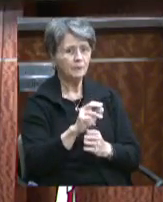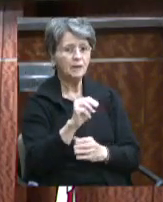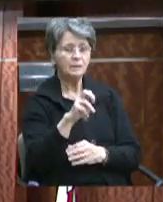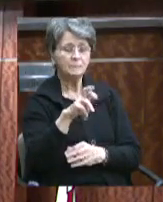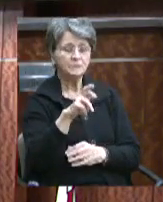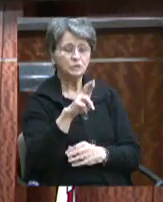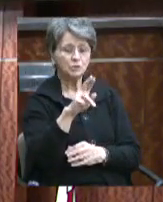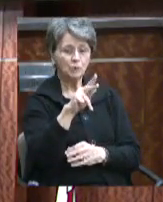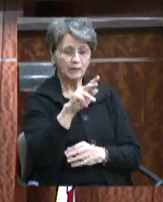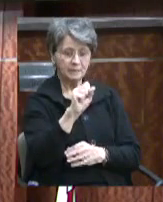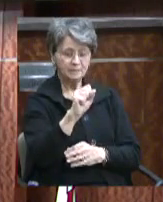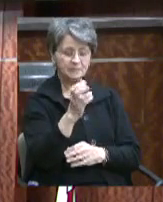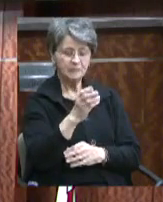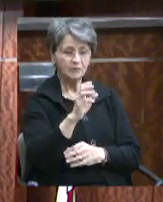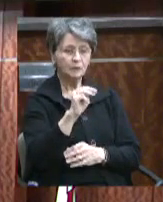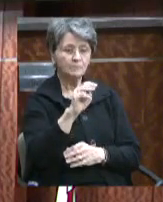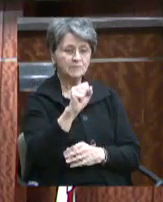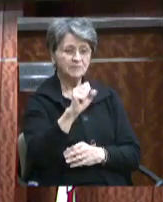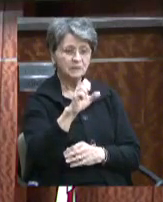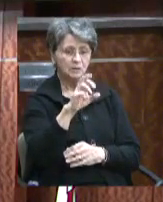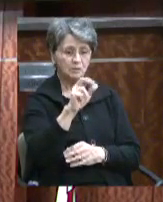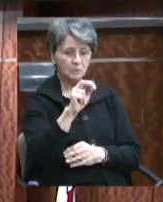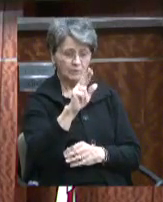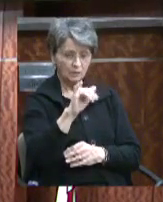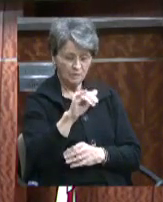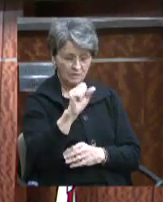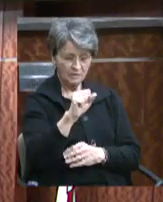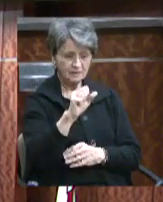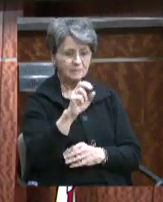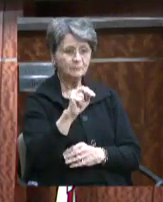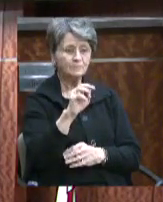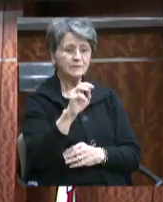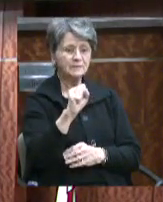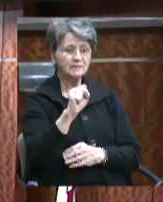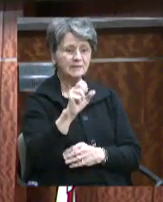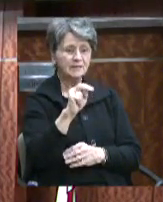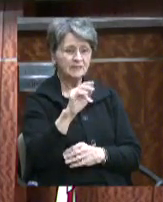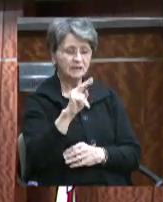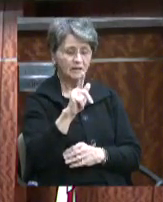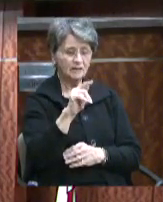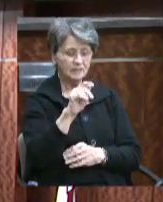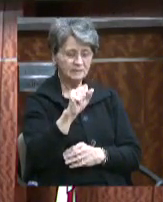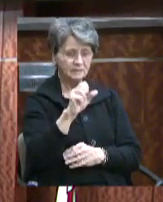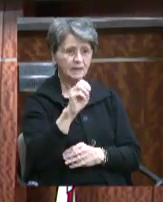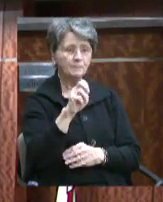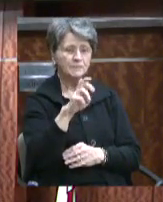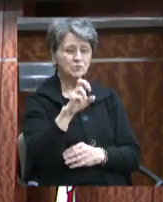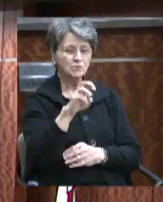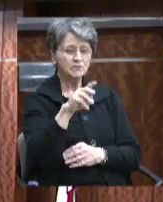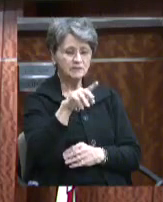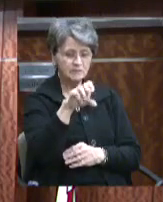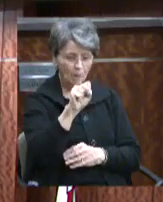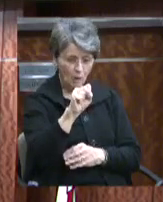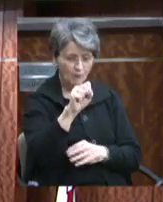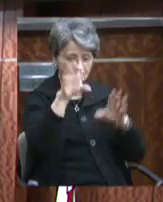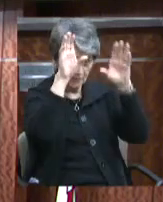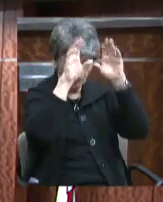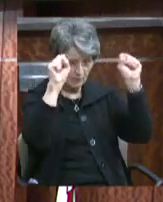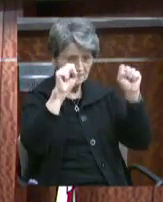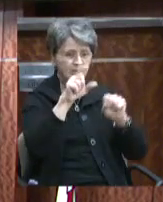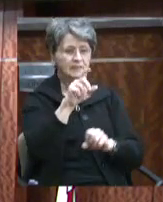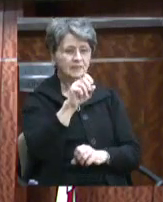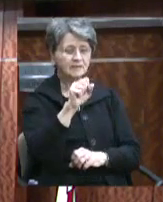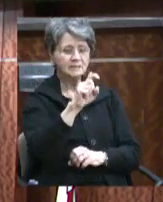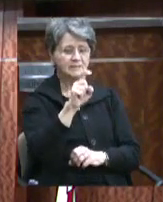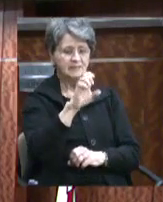Mr. Ricks? Here. Ms. Crary? Yes. Ms. Nicholas? Here. Mr. Smalls? Here. President Les? Here.